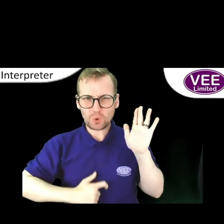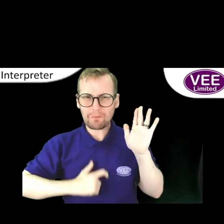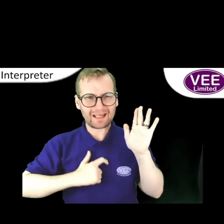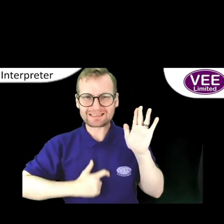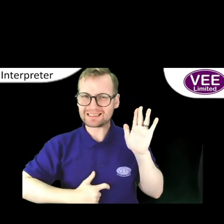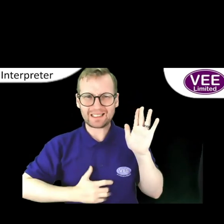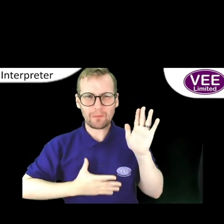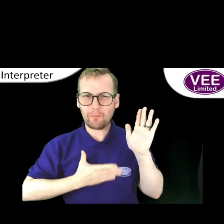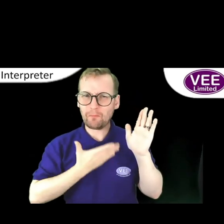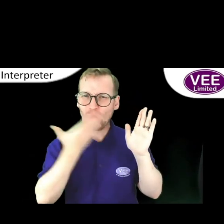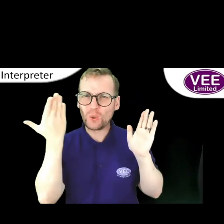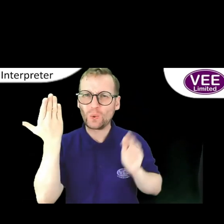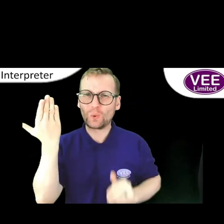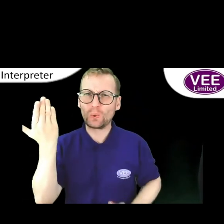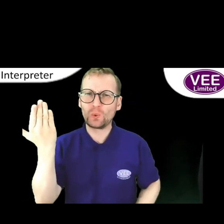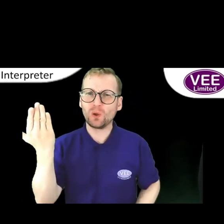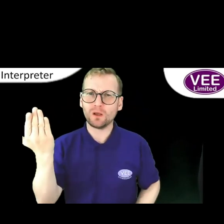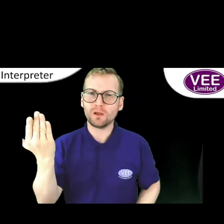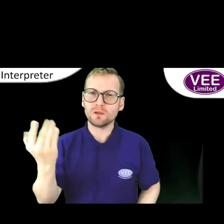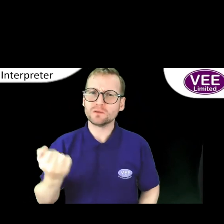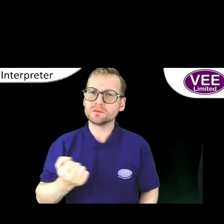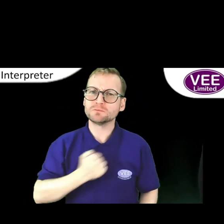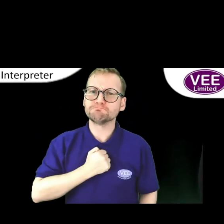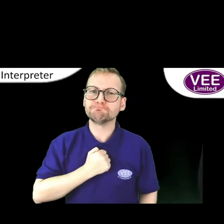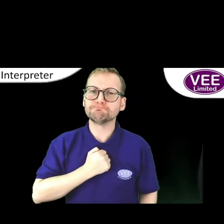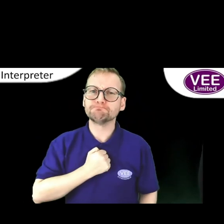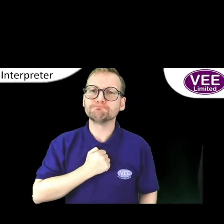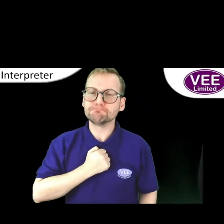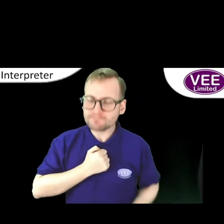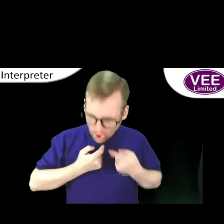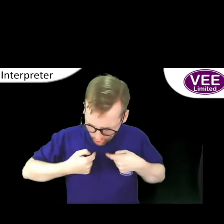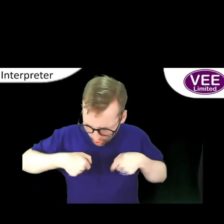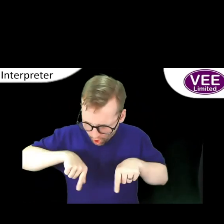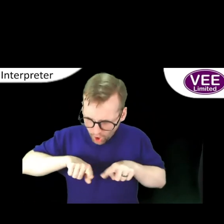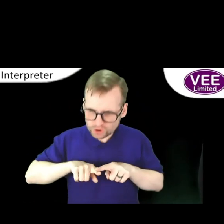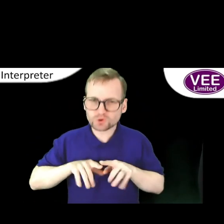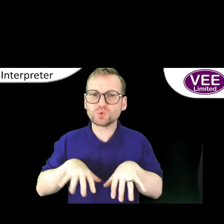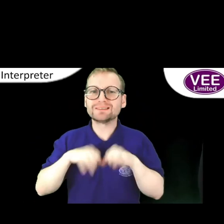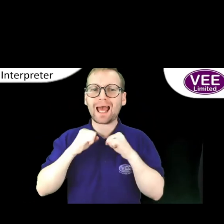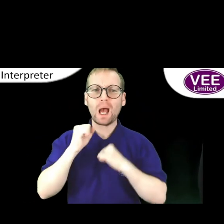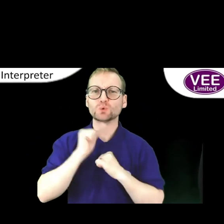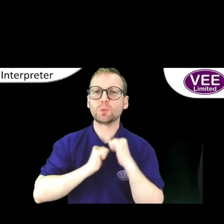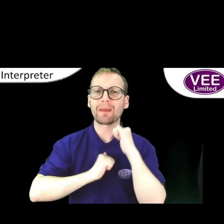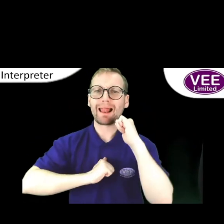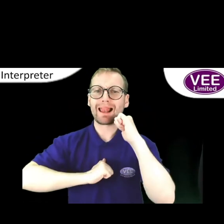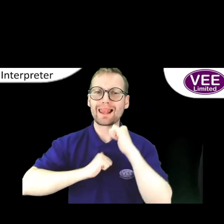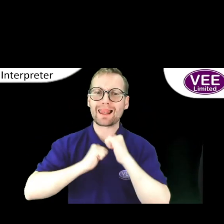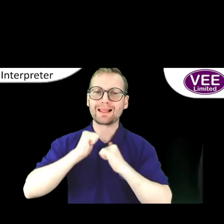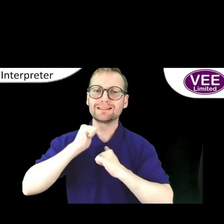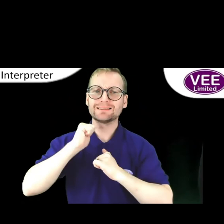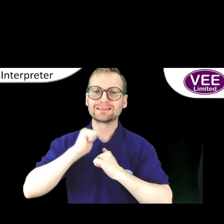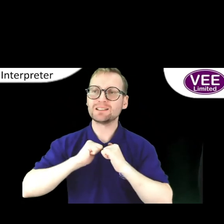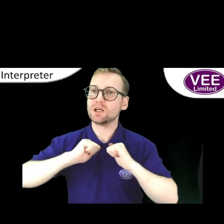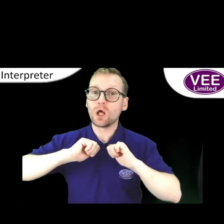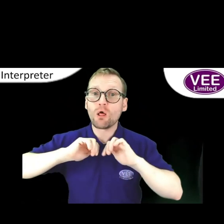humanity. So it's up to us to start to build the